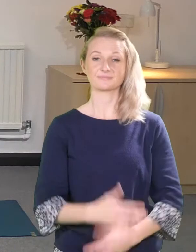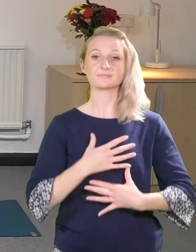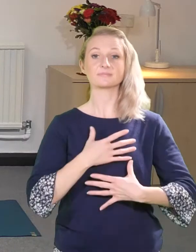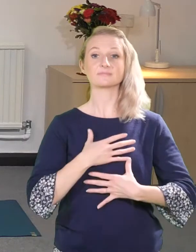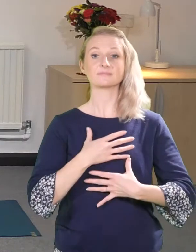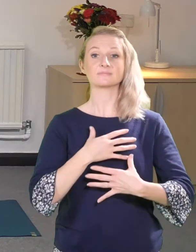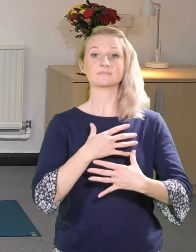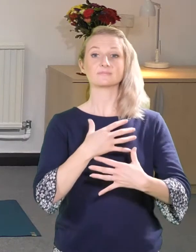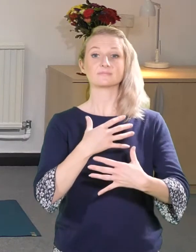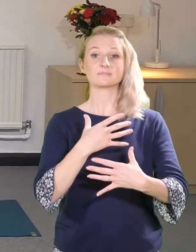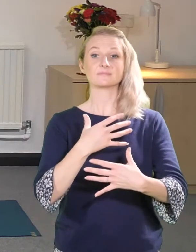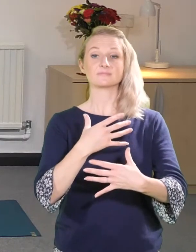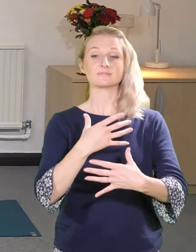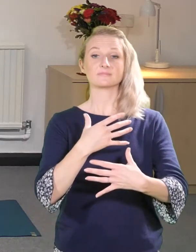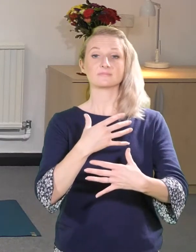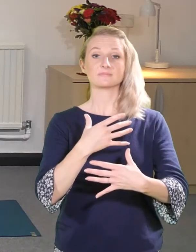Inhale.